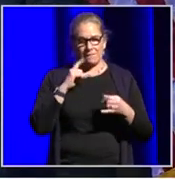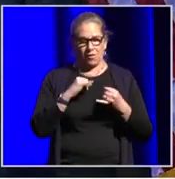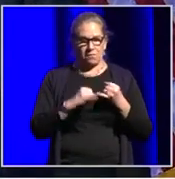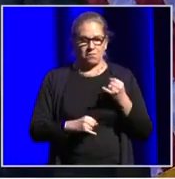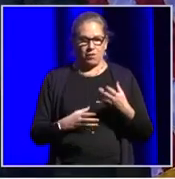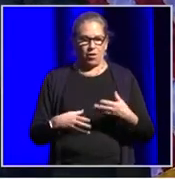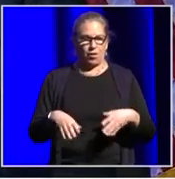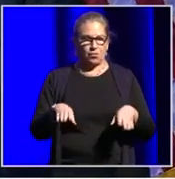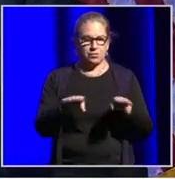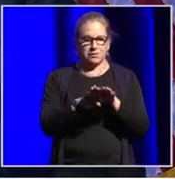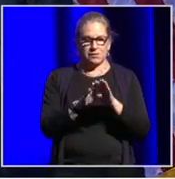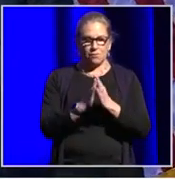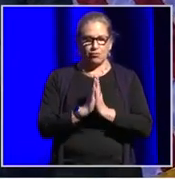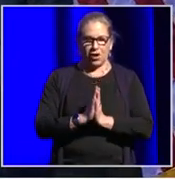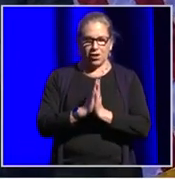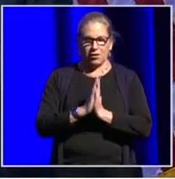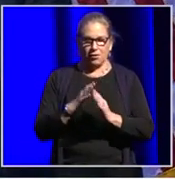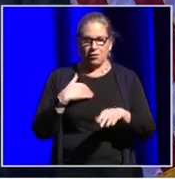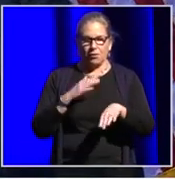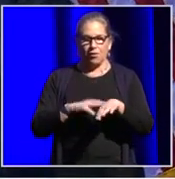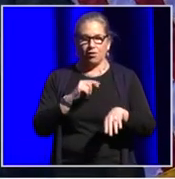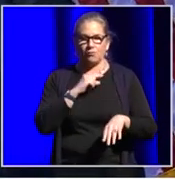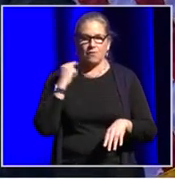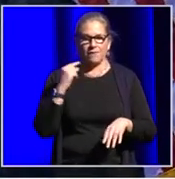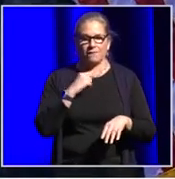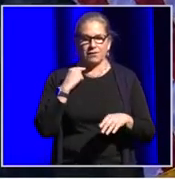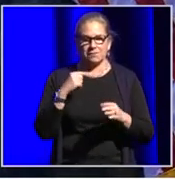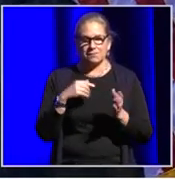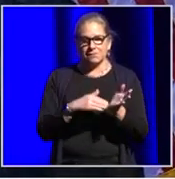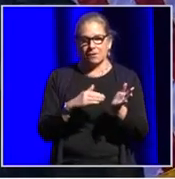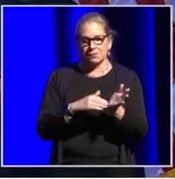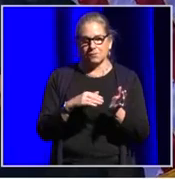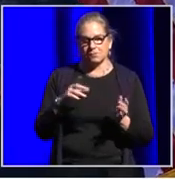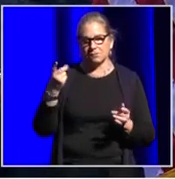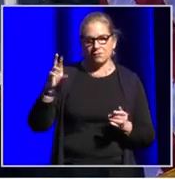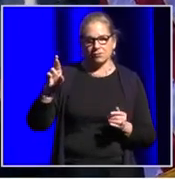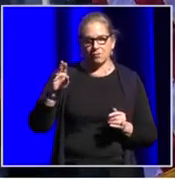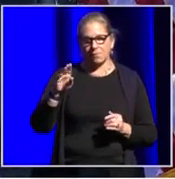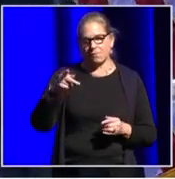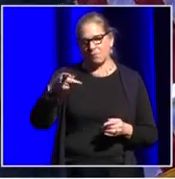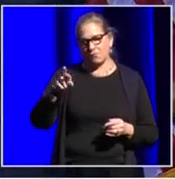Reverend Dr. Perzavia T. Prelo.